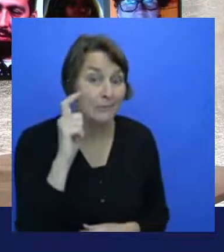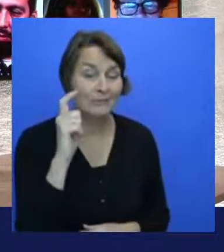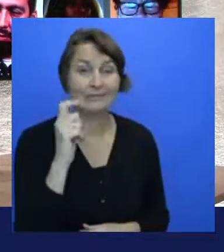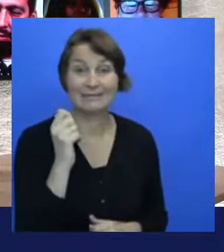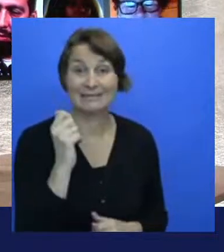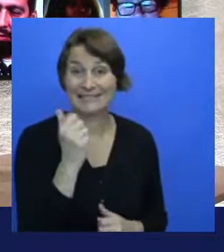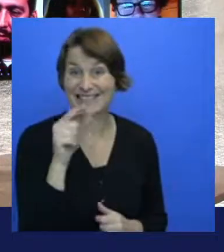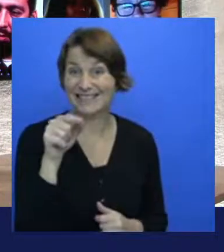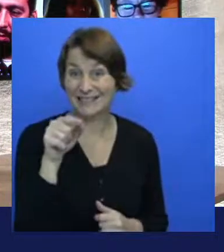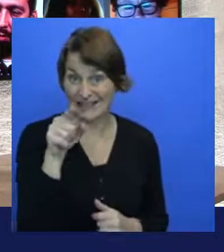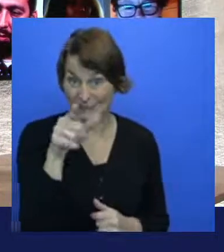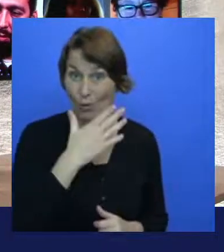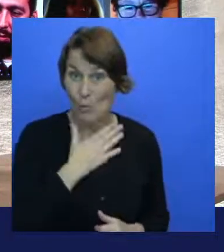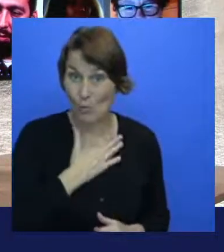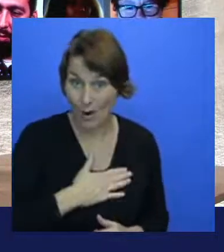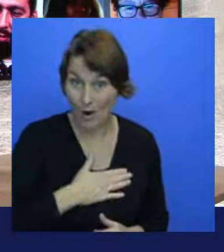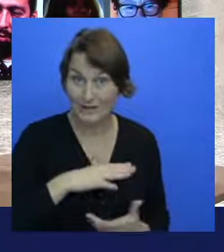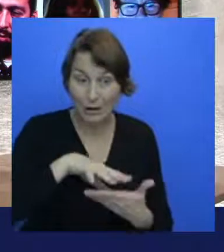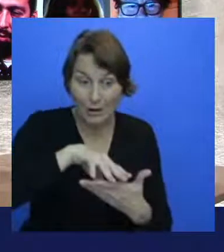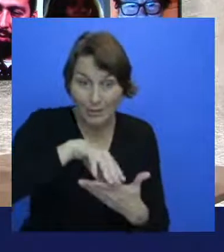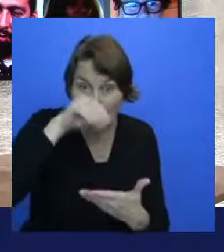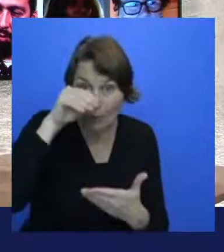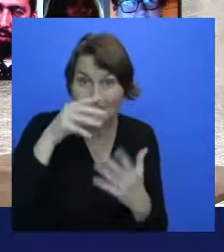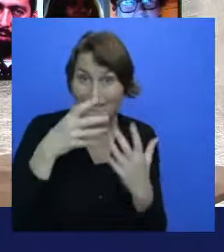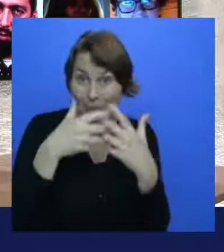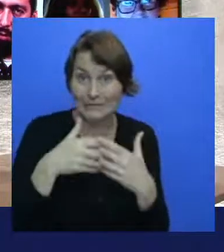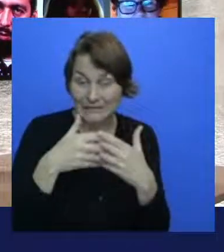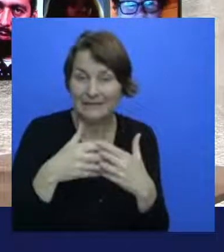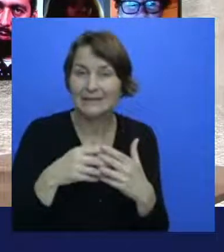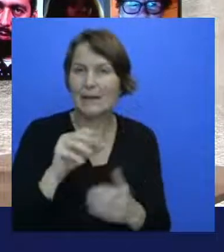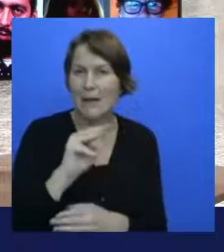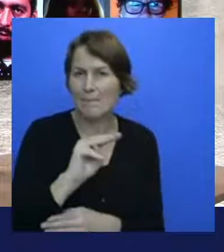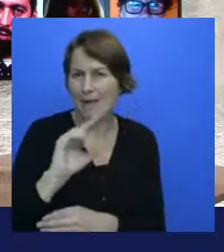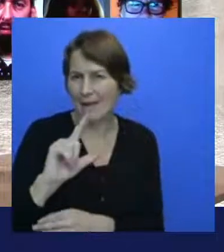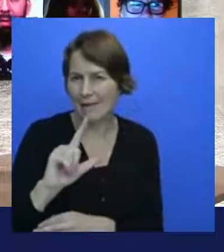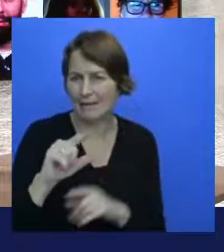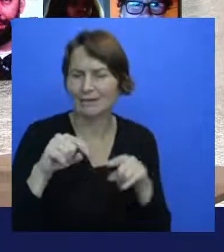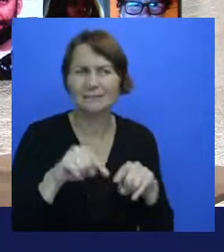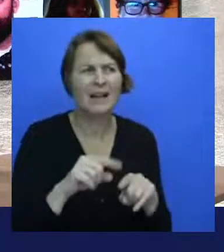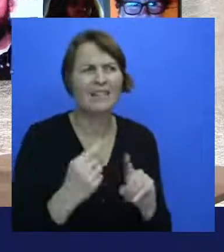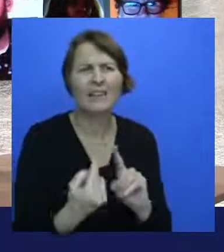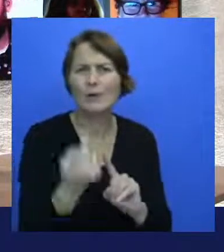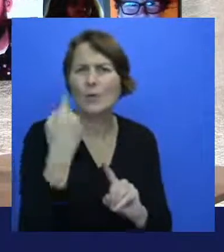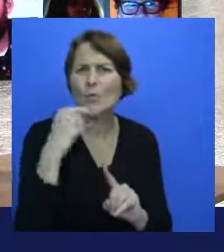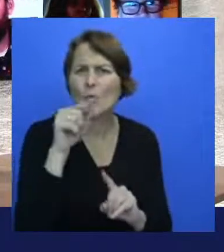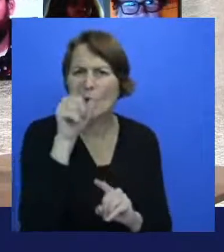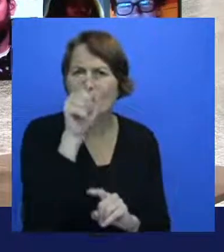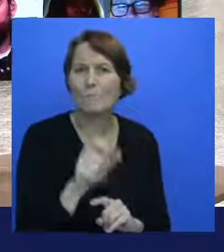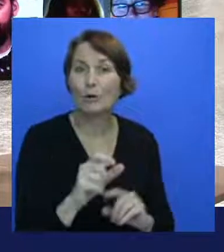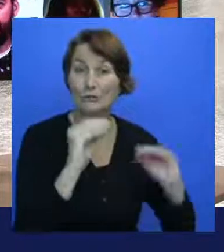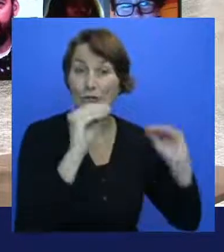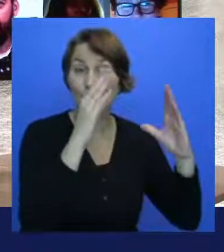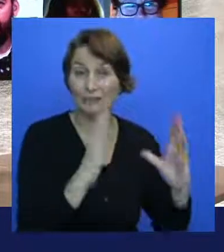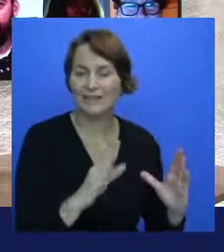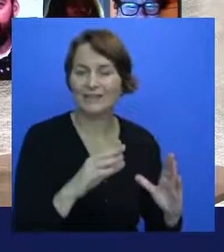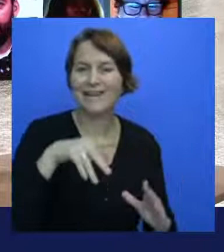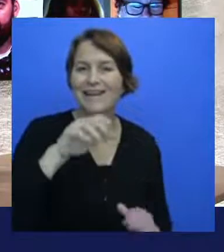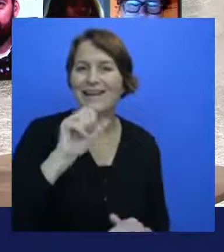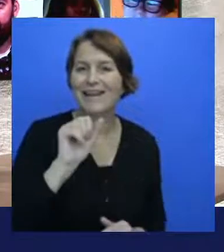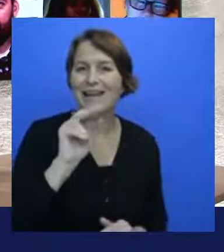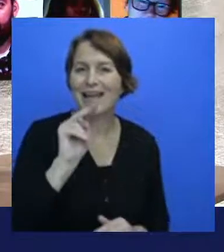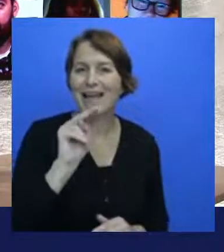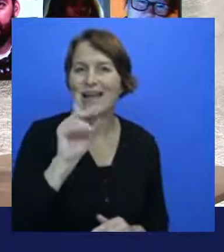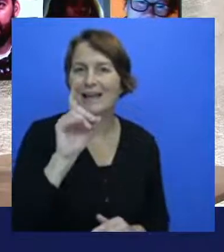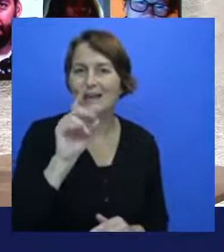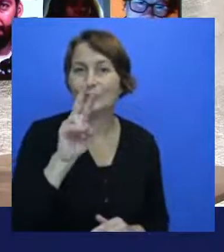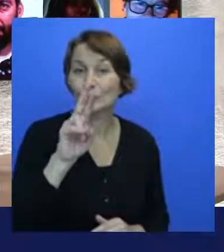ML was from Andrew Ng on Coursera. I think that professor is really, really